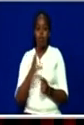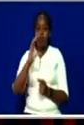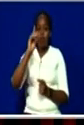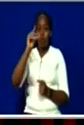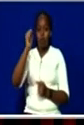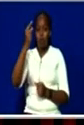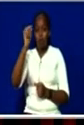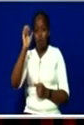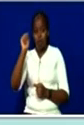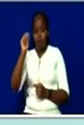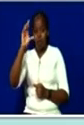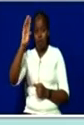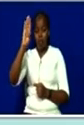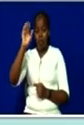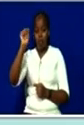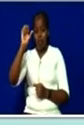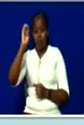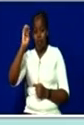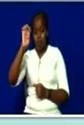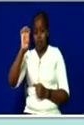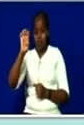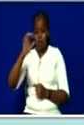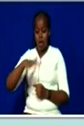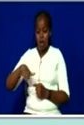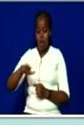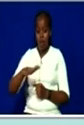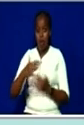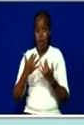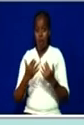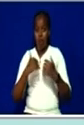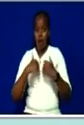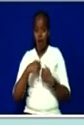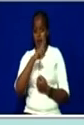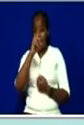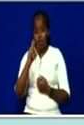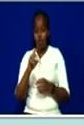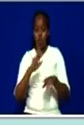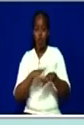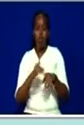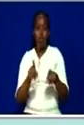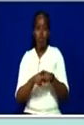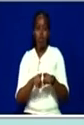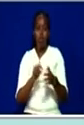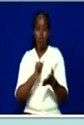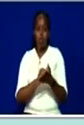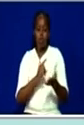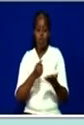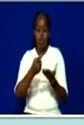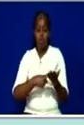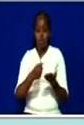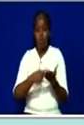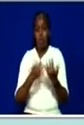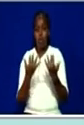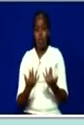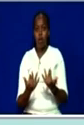database area. So we have a database question that we are going to discuss now.